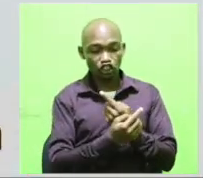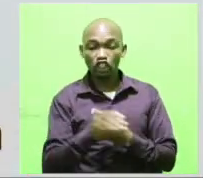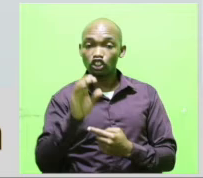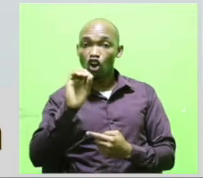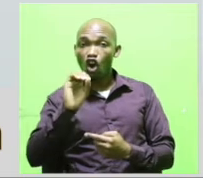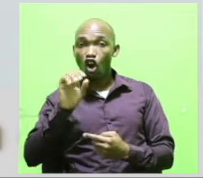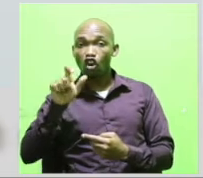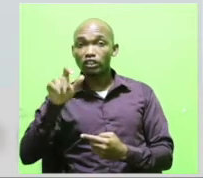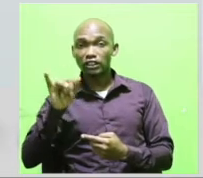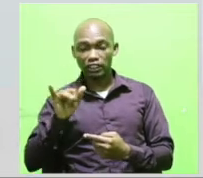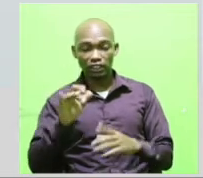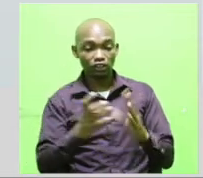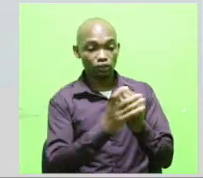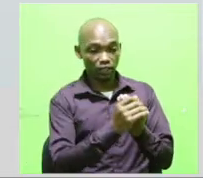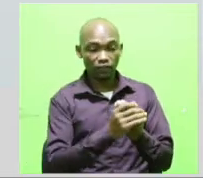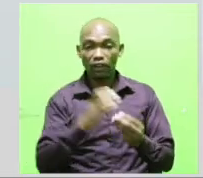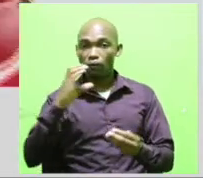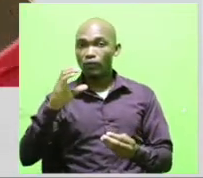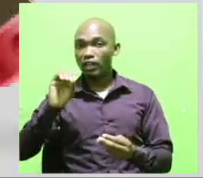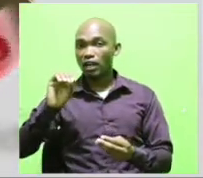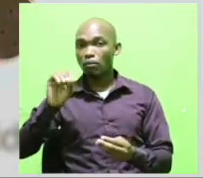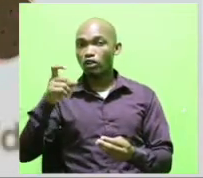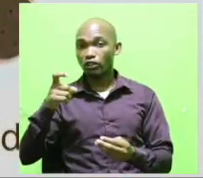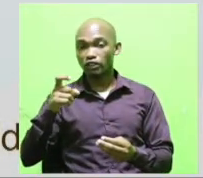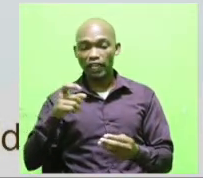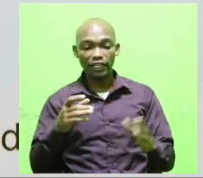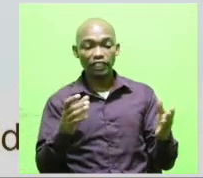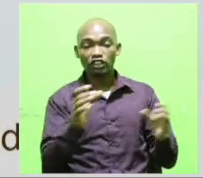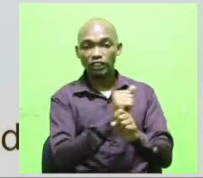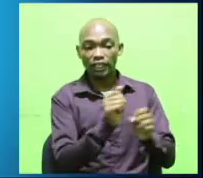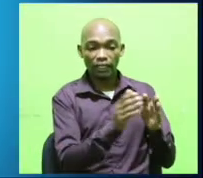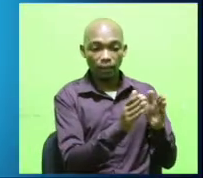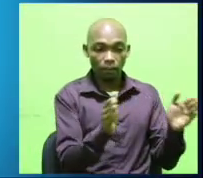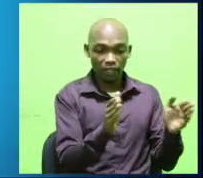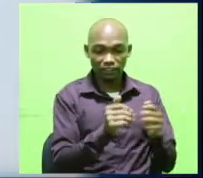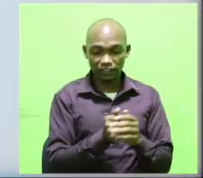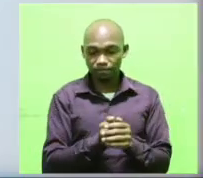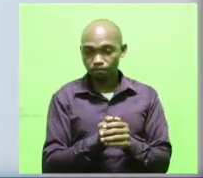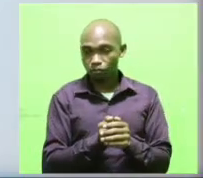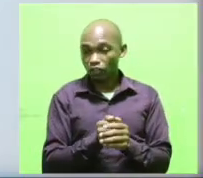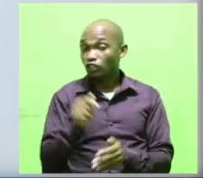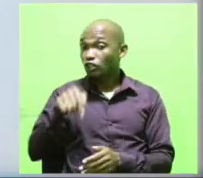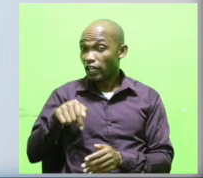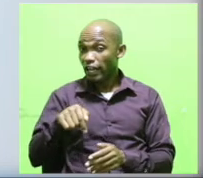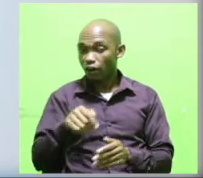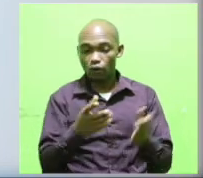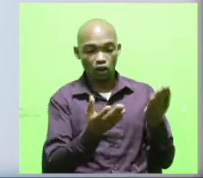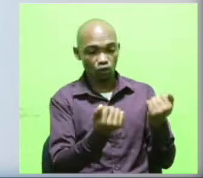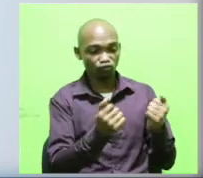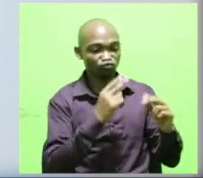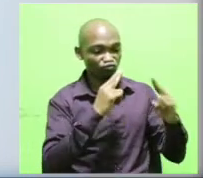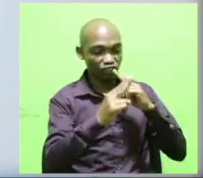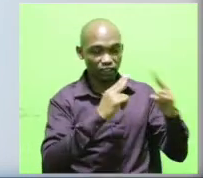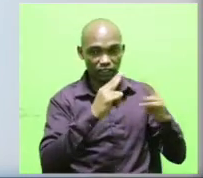the exchange of oxygen and carbon dioxide takes place. So in our lesson today, we are going